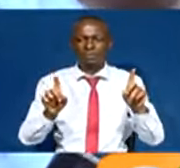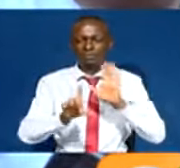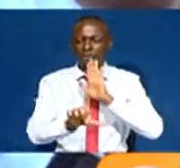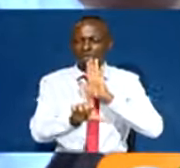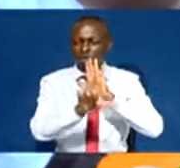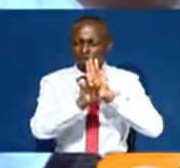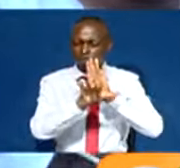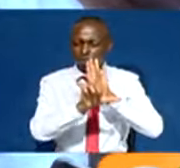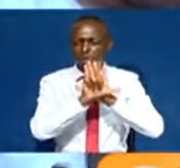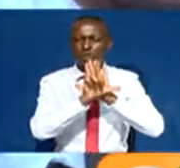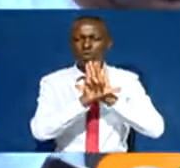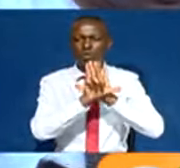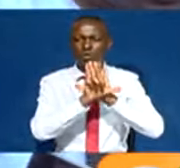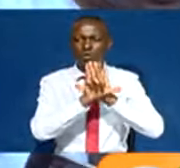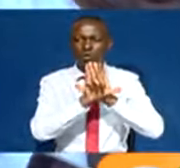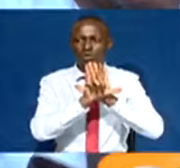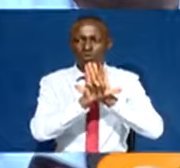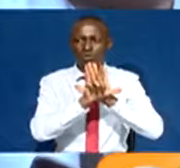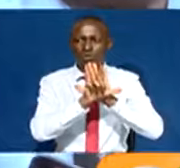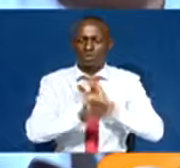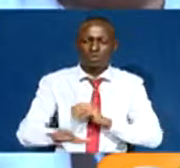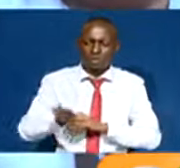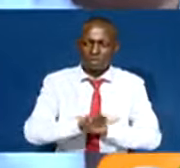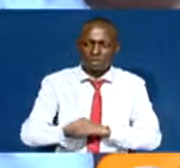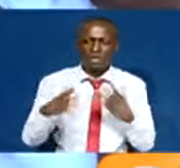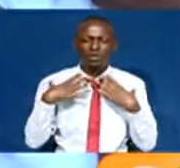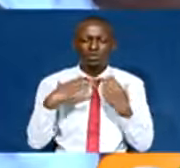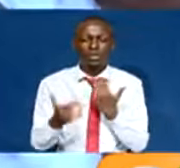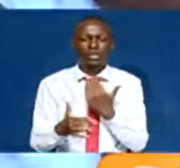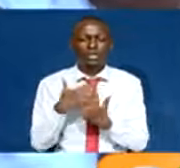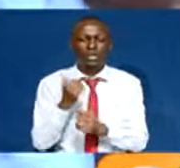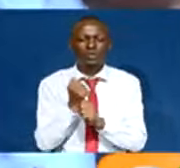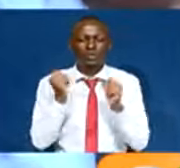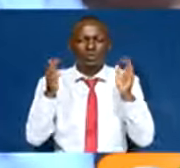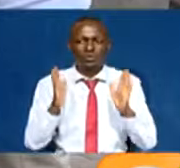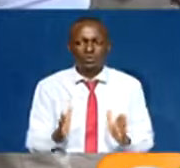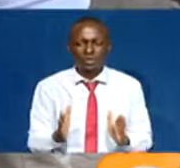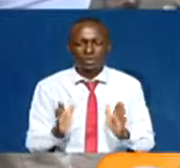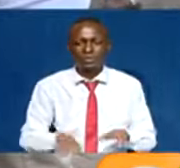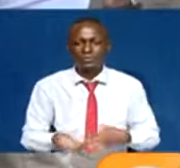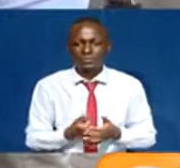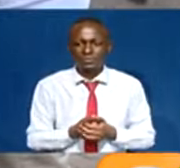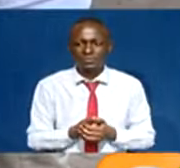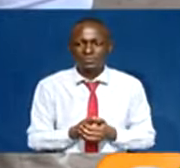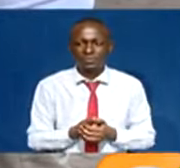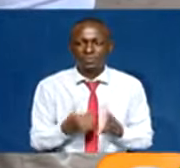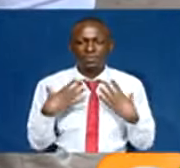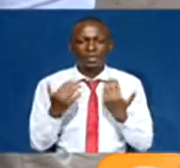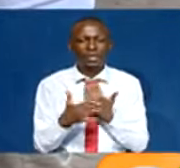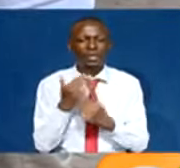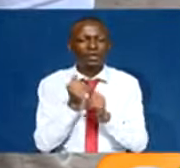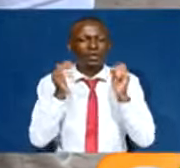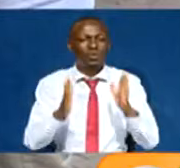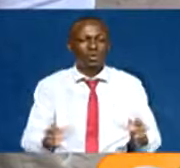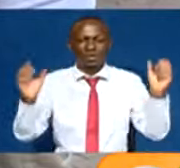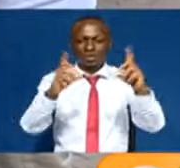terms, of a healthcare ecosystem devoid of any pathological dysfunction. Healthcare workers have